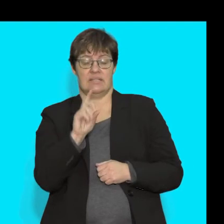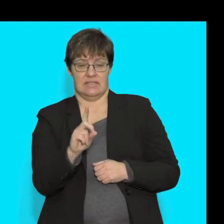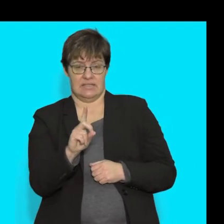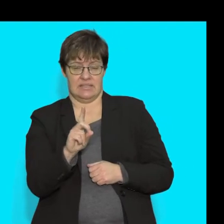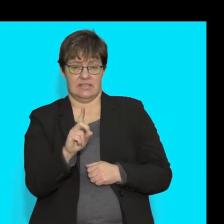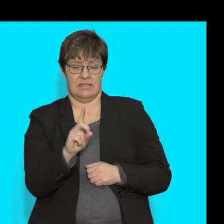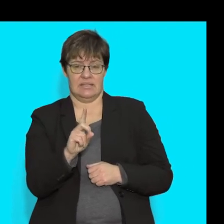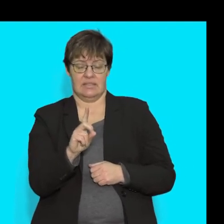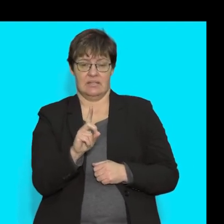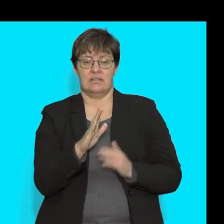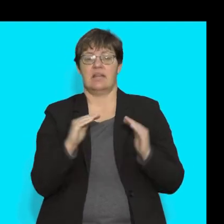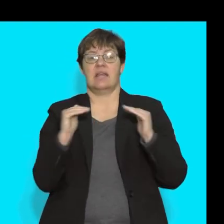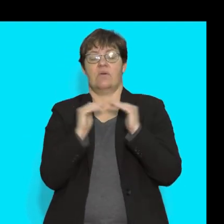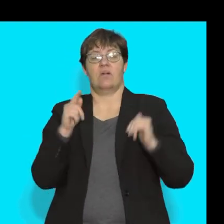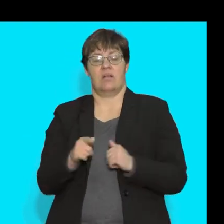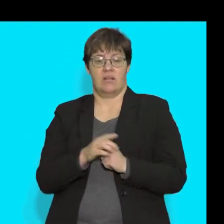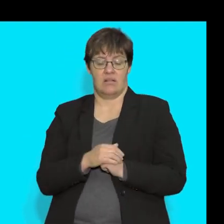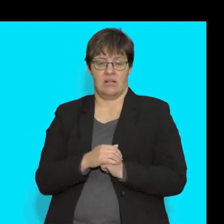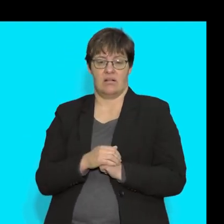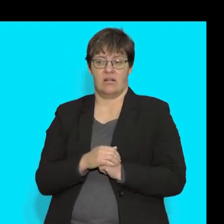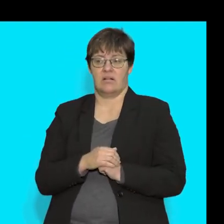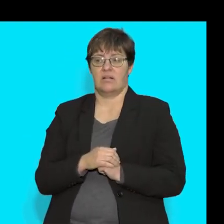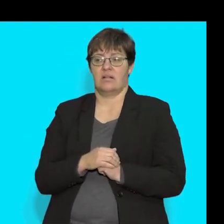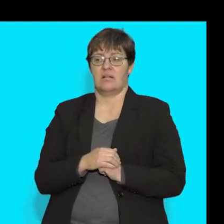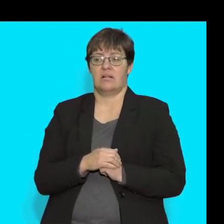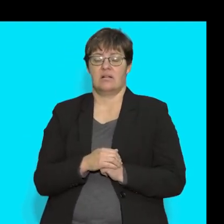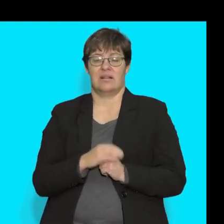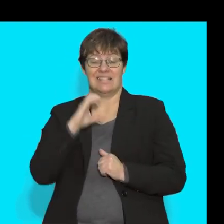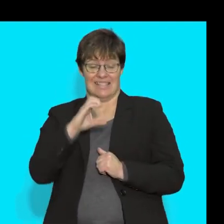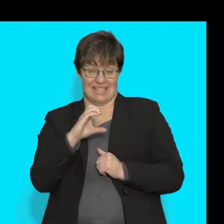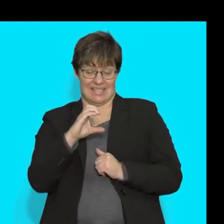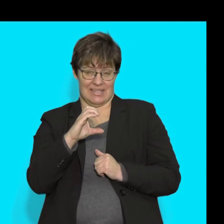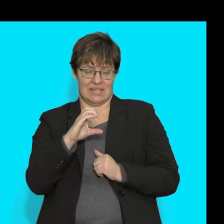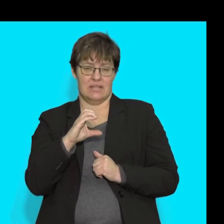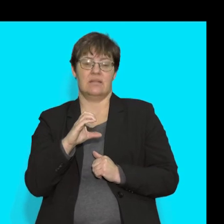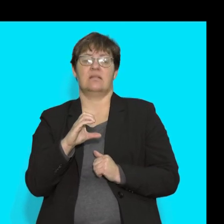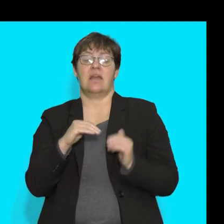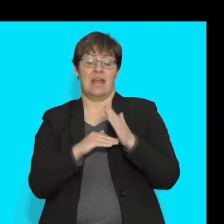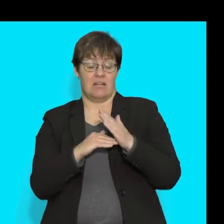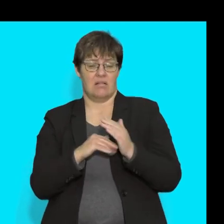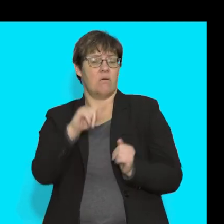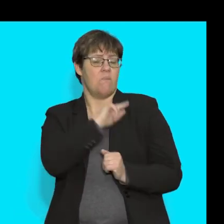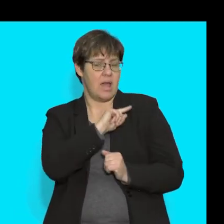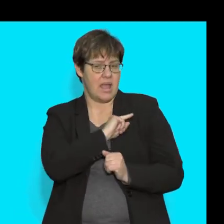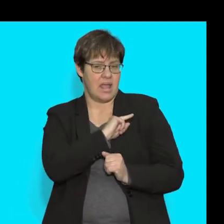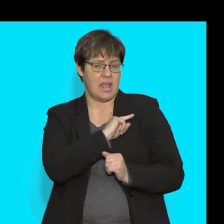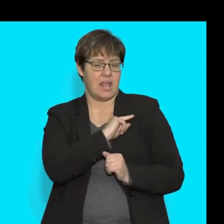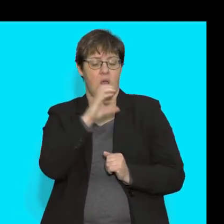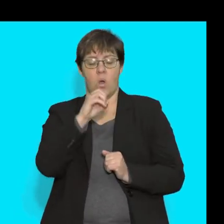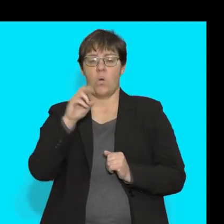AFD will be equals to also angle C, which will still also be because